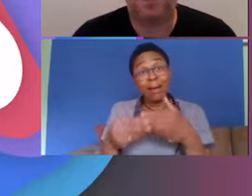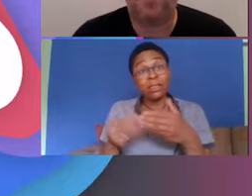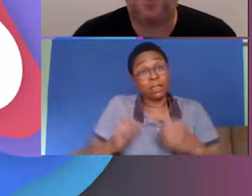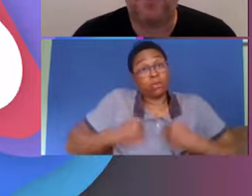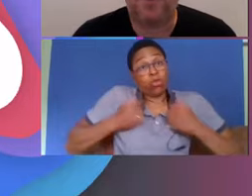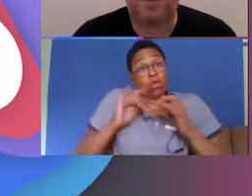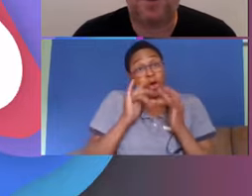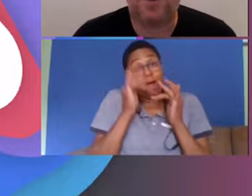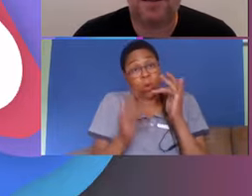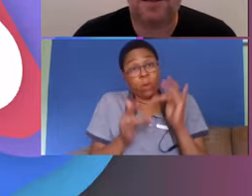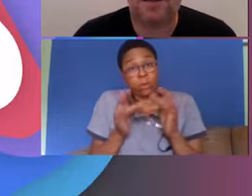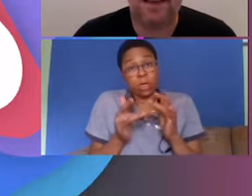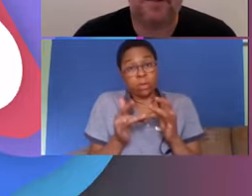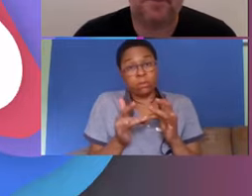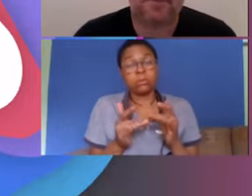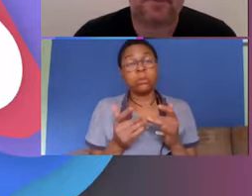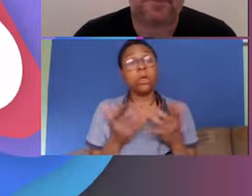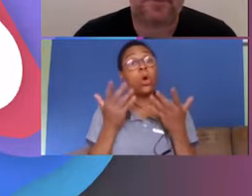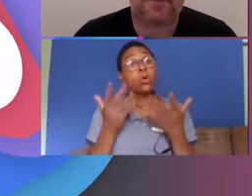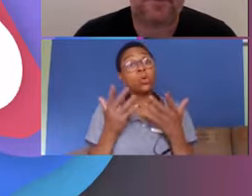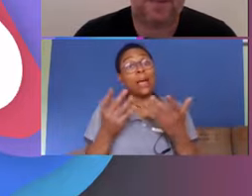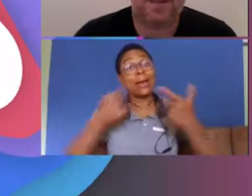So today we're covering social distancing.